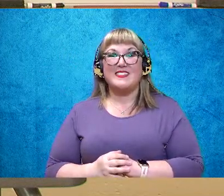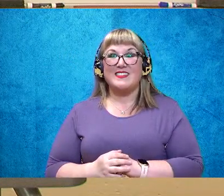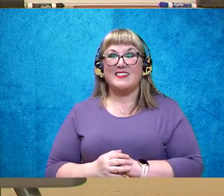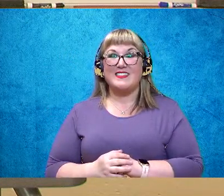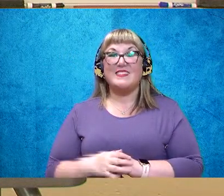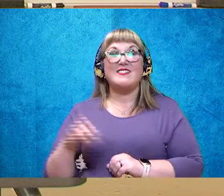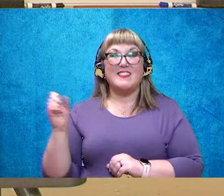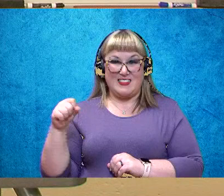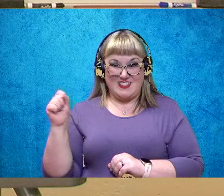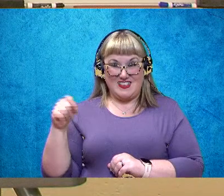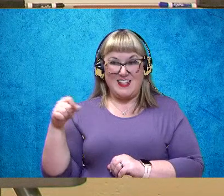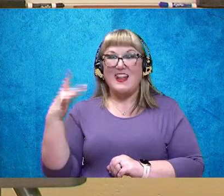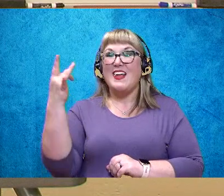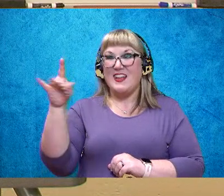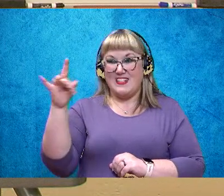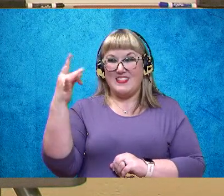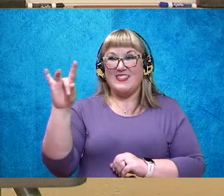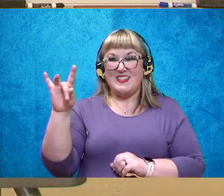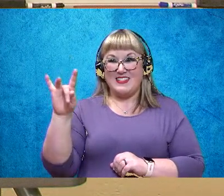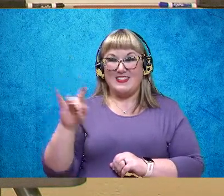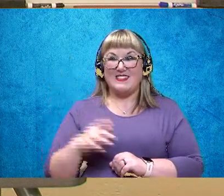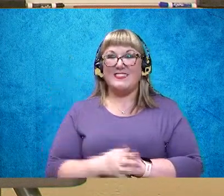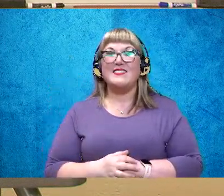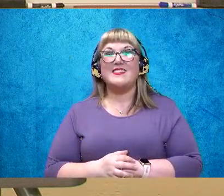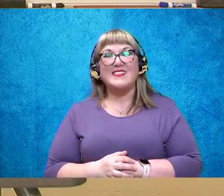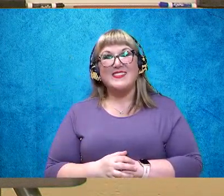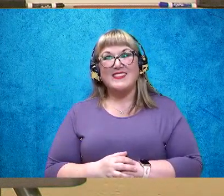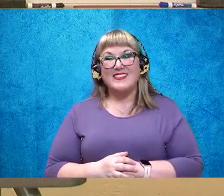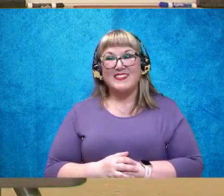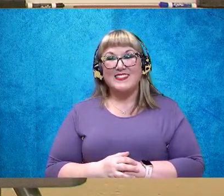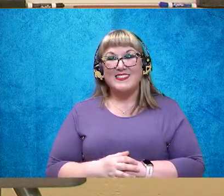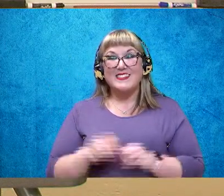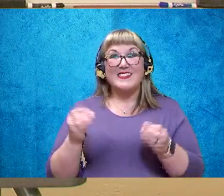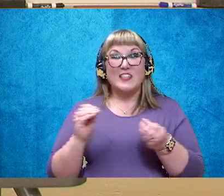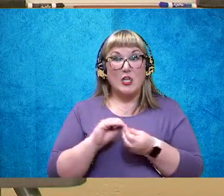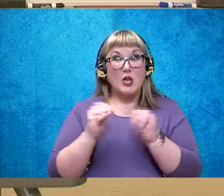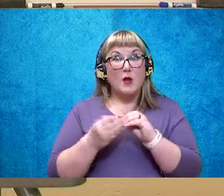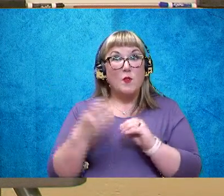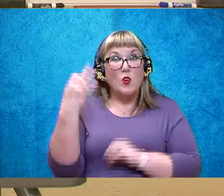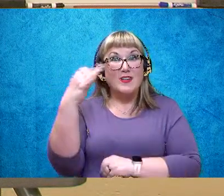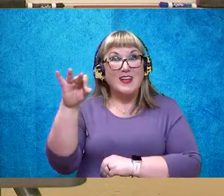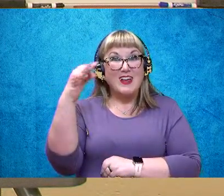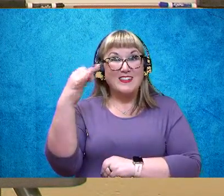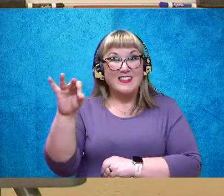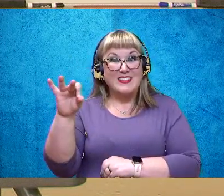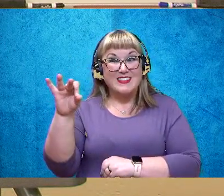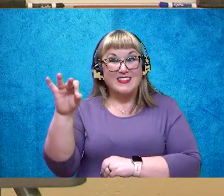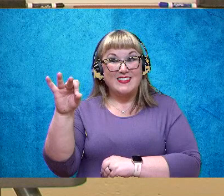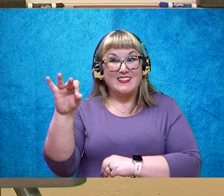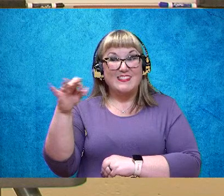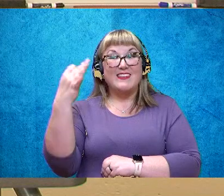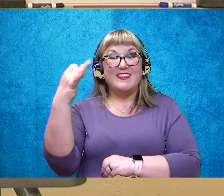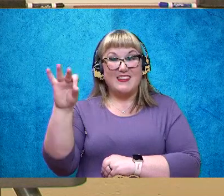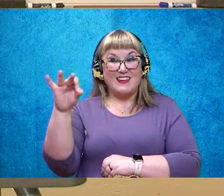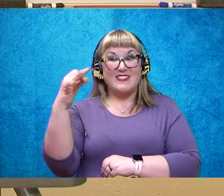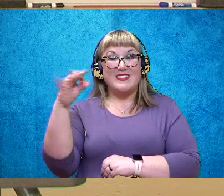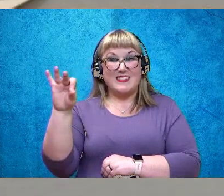Very good. Number 18. Number 19.